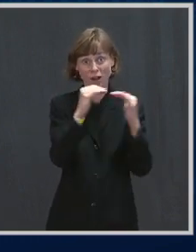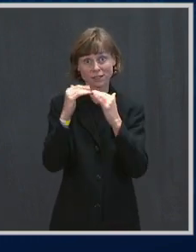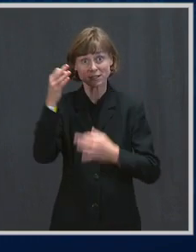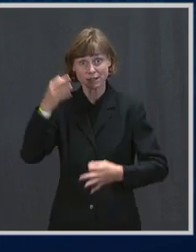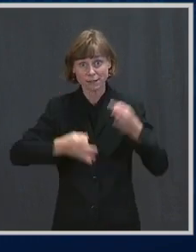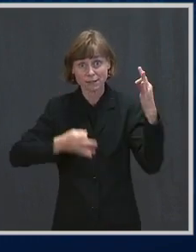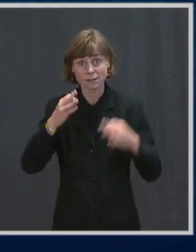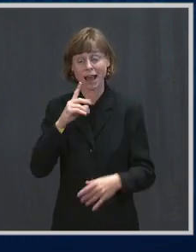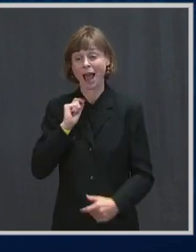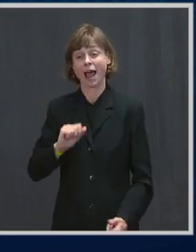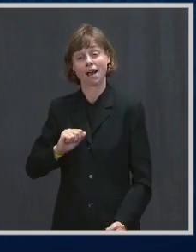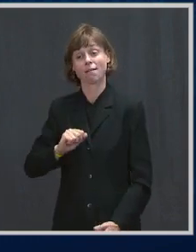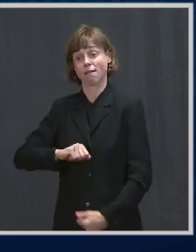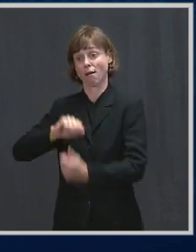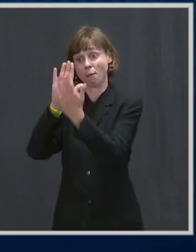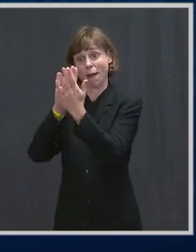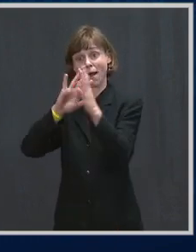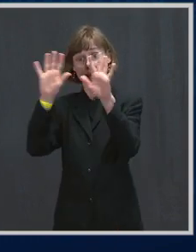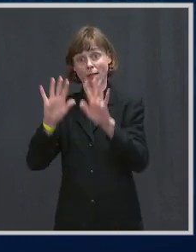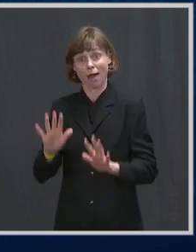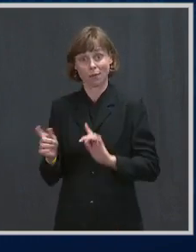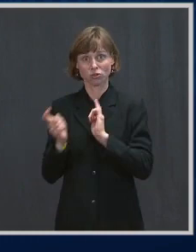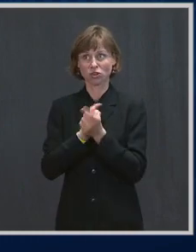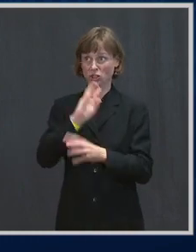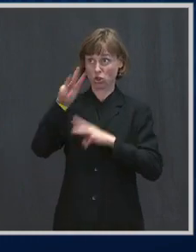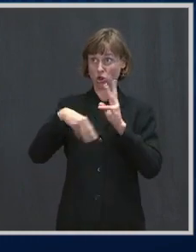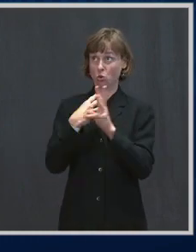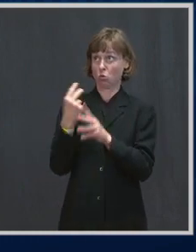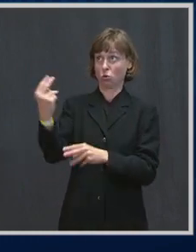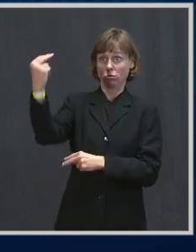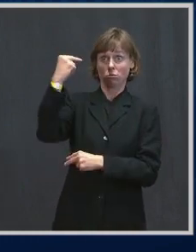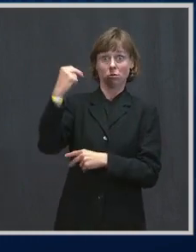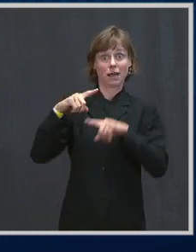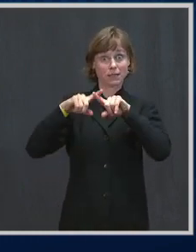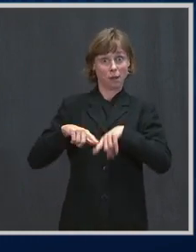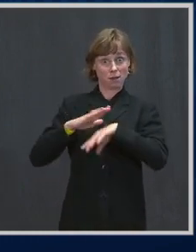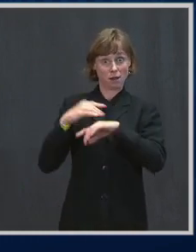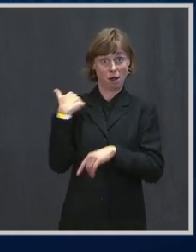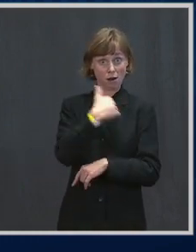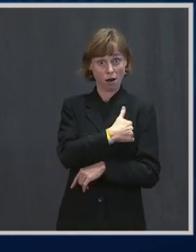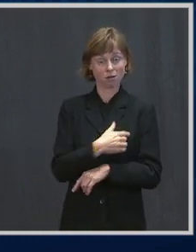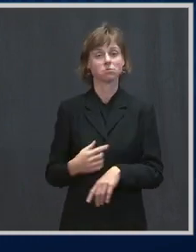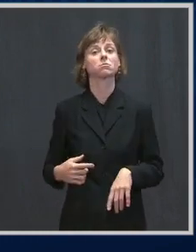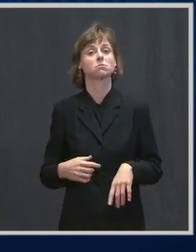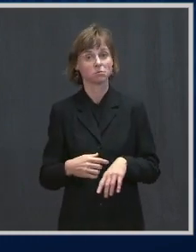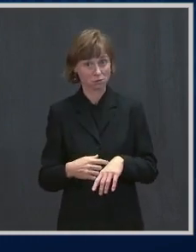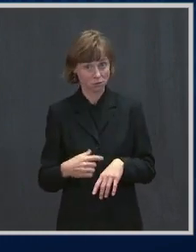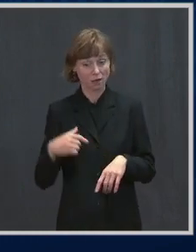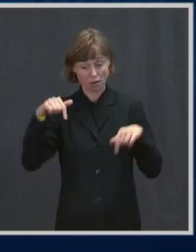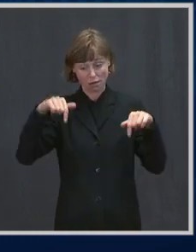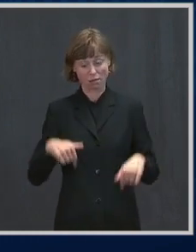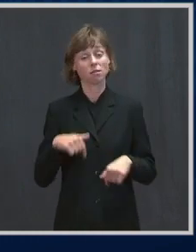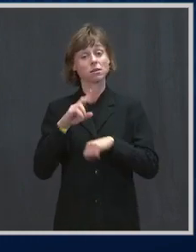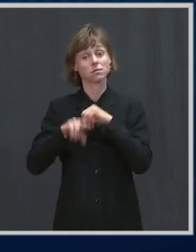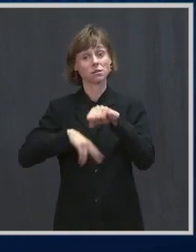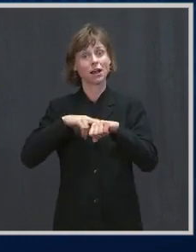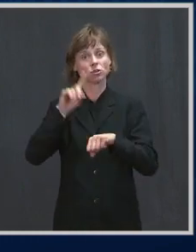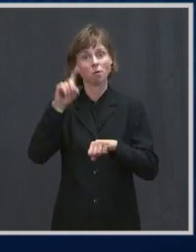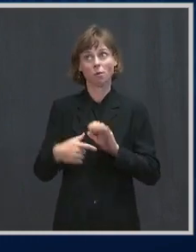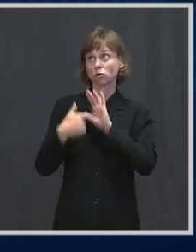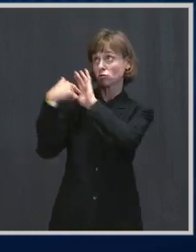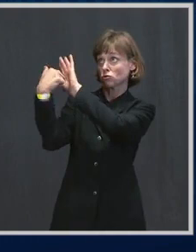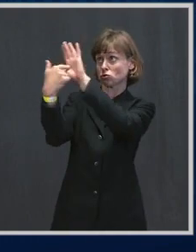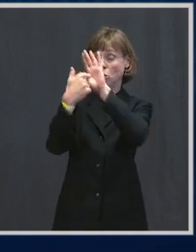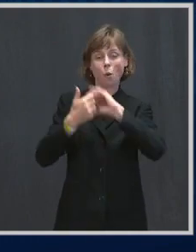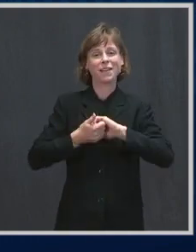world is counting on us. And we, as a nation, must show both our allies and